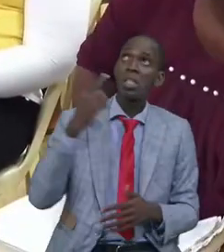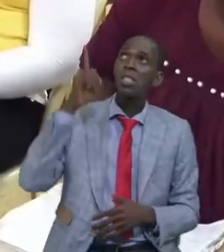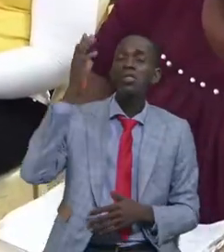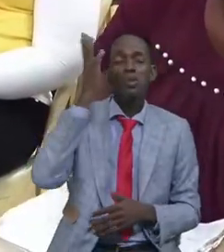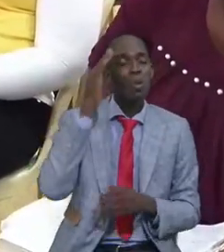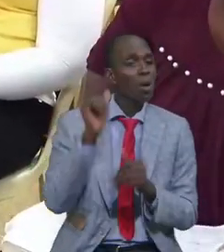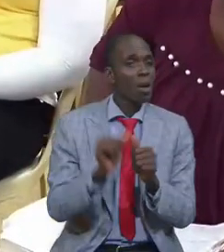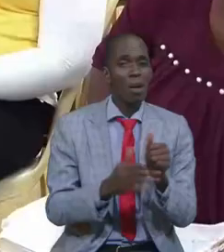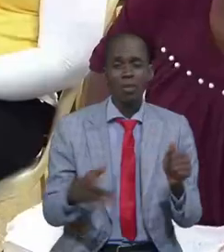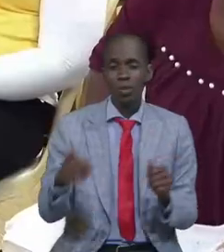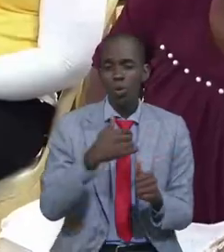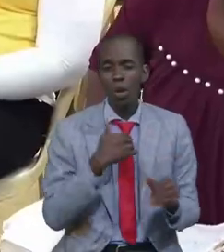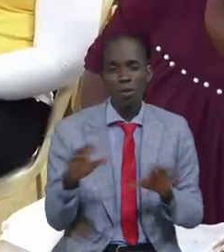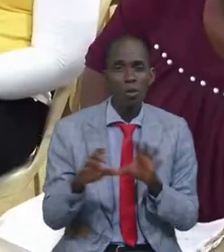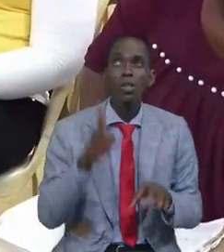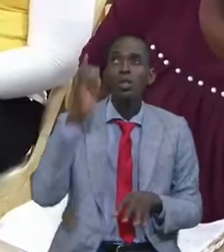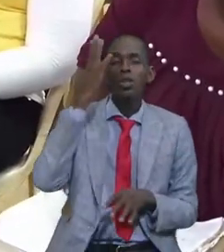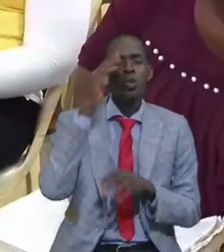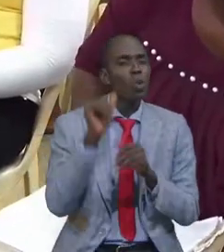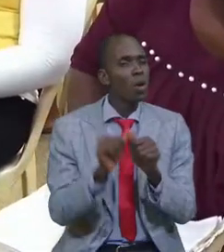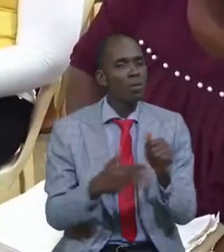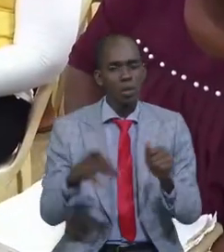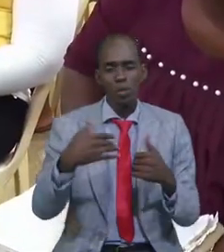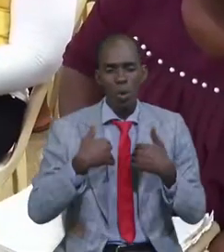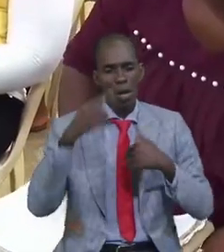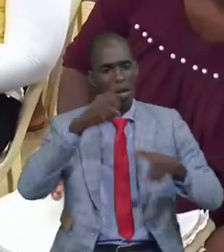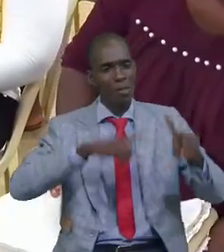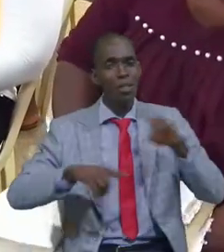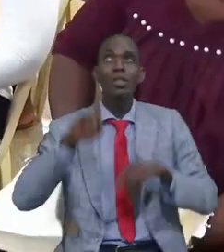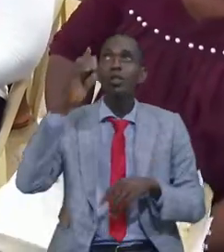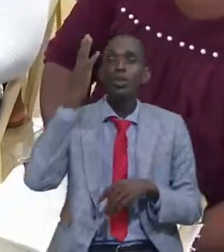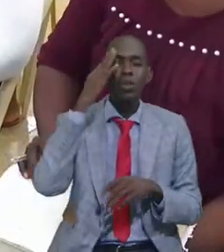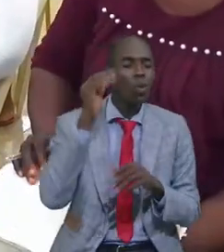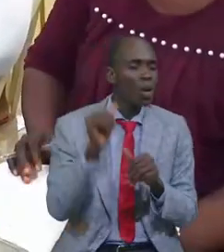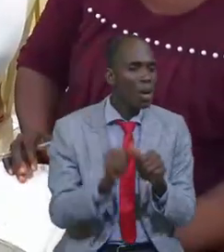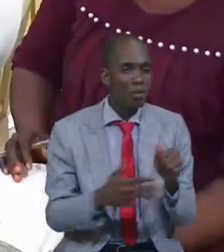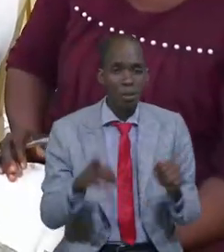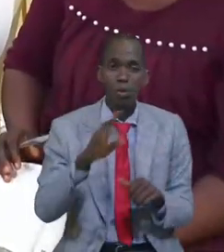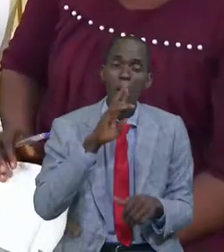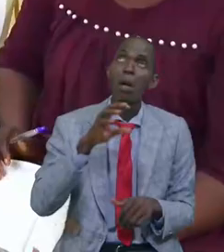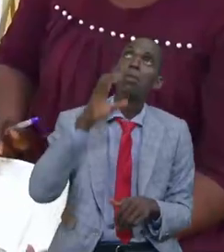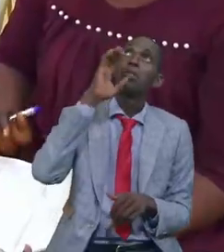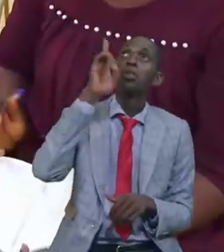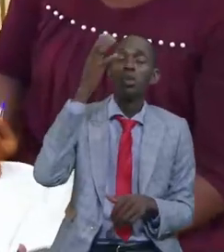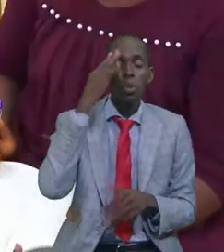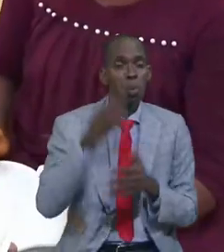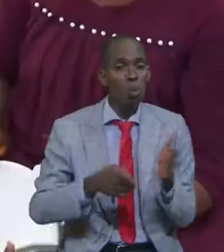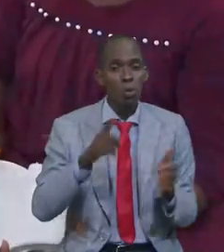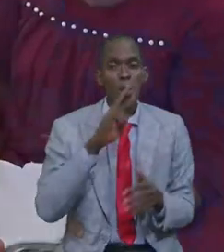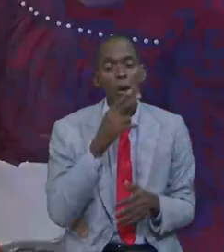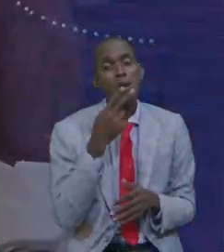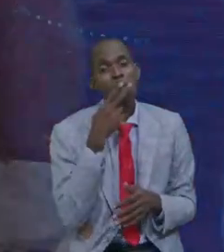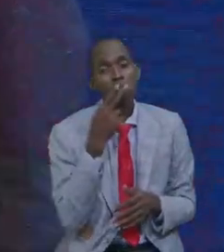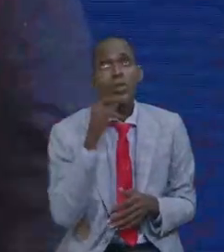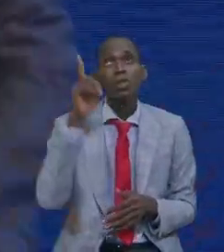knows everything we have said. He knows everywhere we have gone. He knows what we are drinking. He knows what we are smoking. He knows